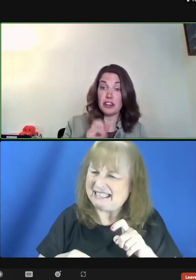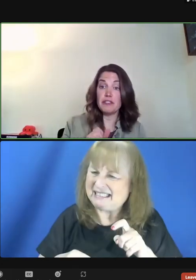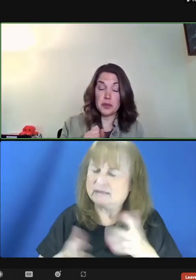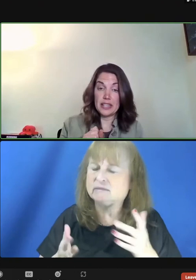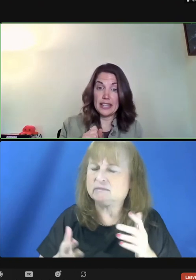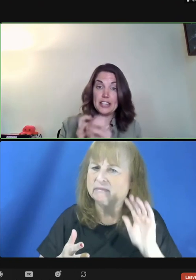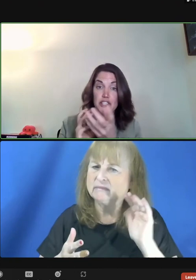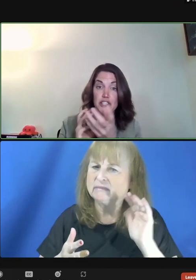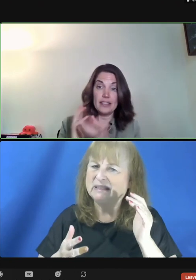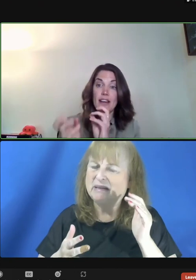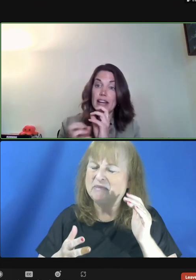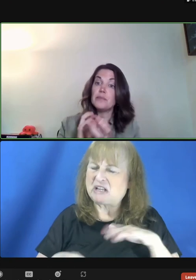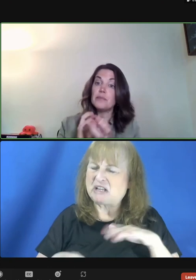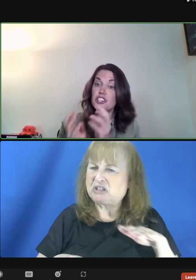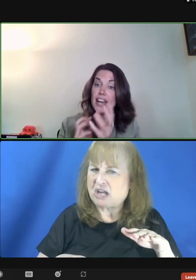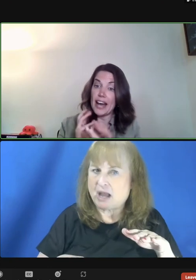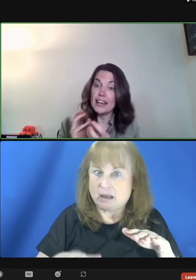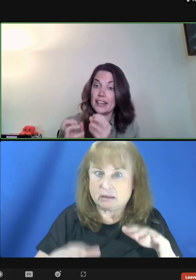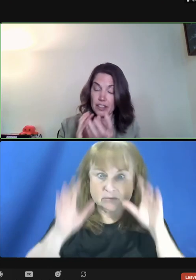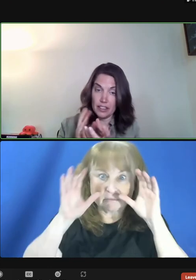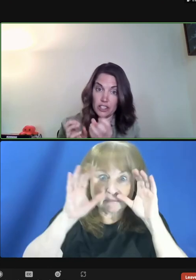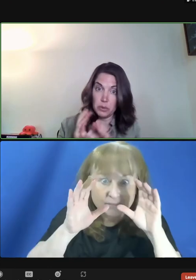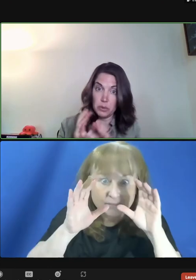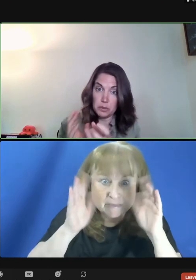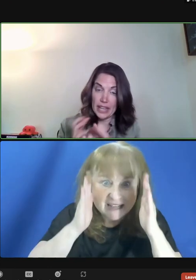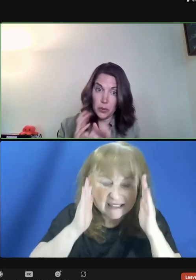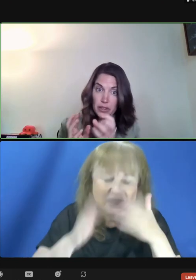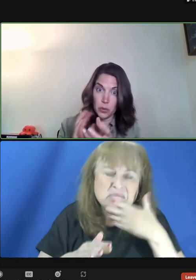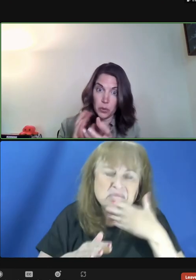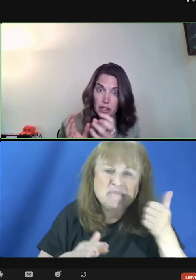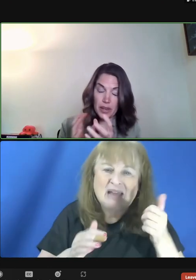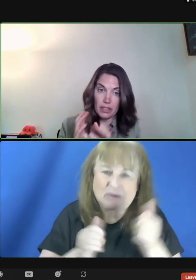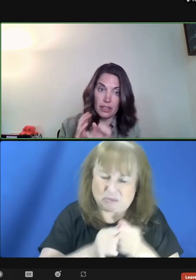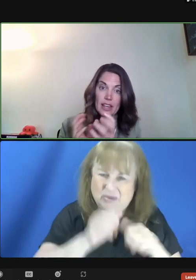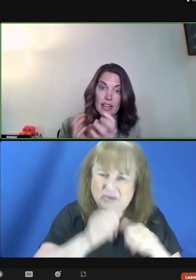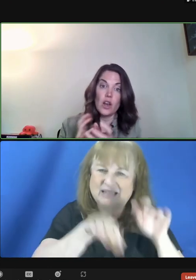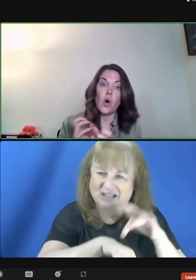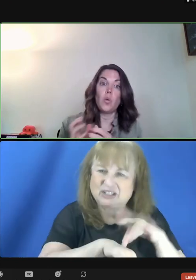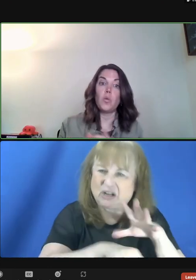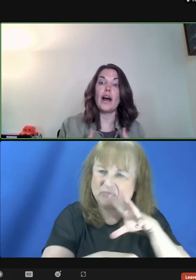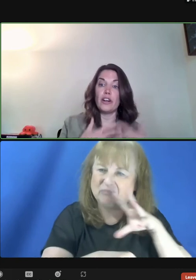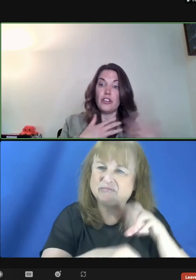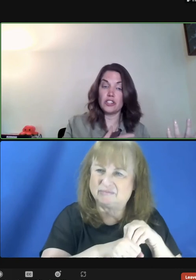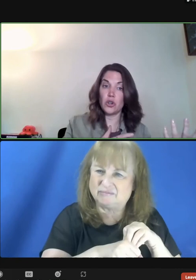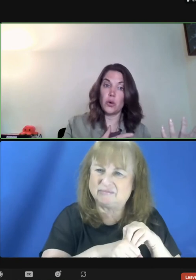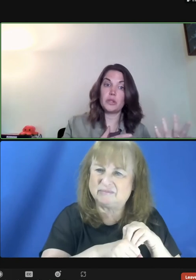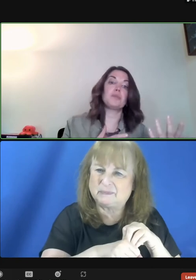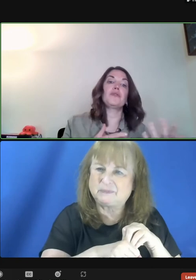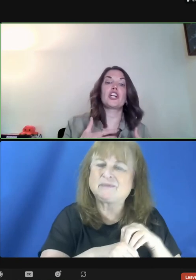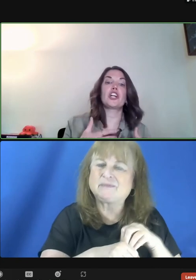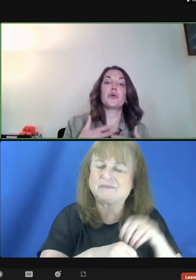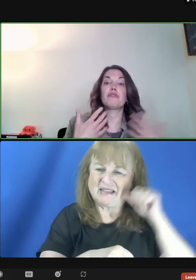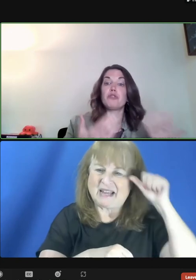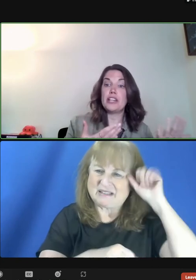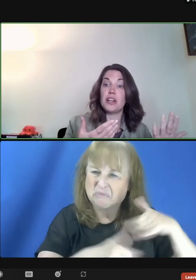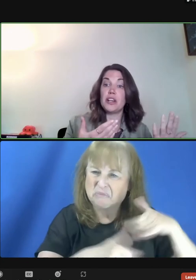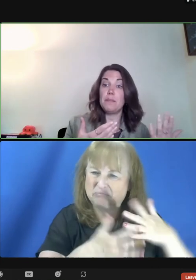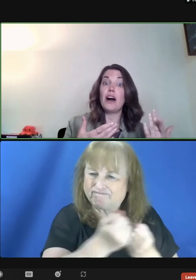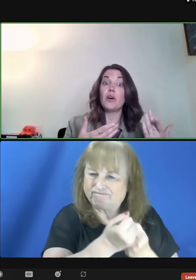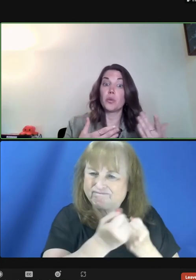she seemed very visually engaged in the item that she had, in the thing that she was playing with and working with, while the adult was providing